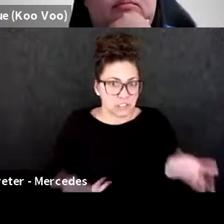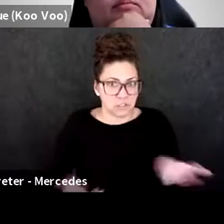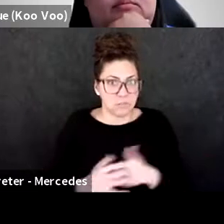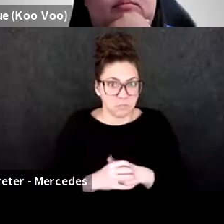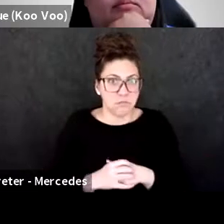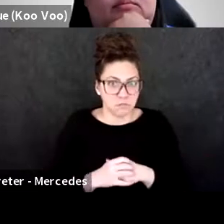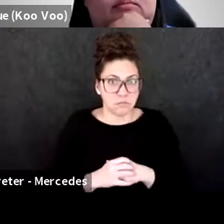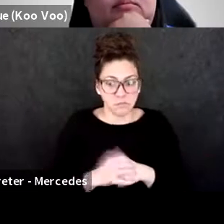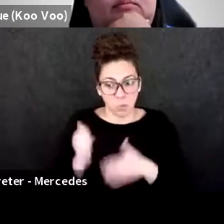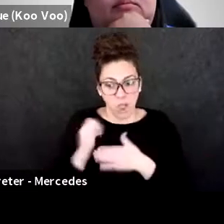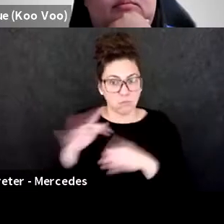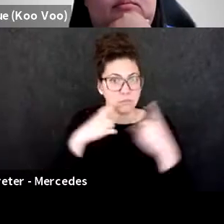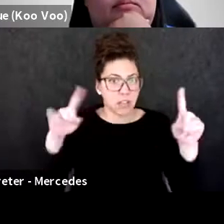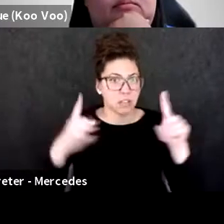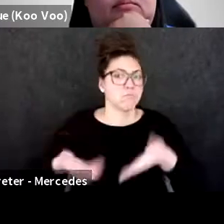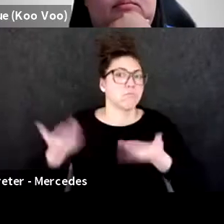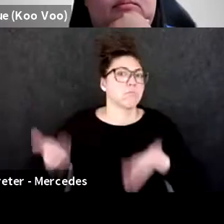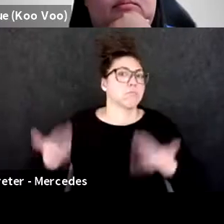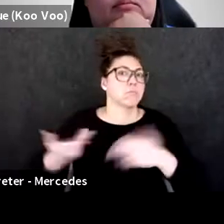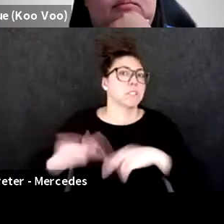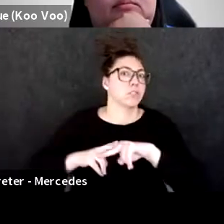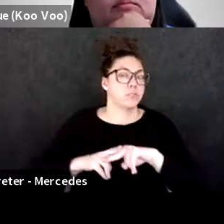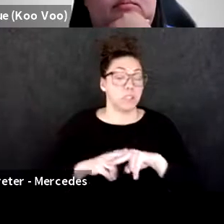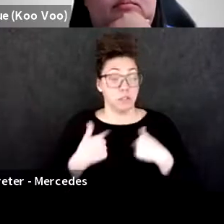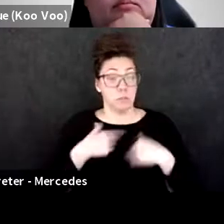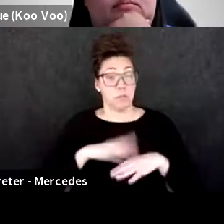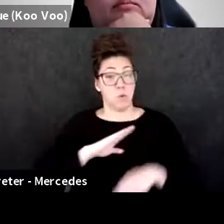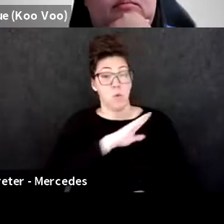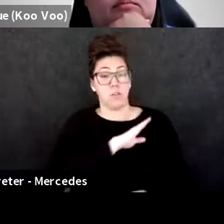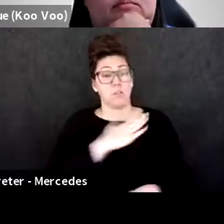their success rates. So as a board member, my role is to really